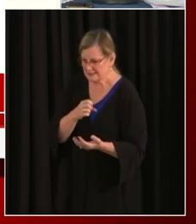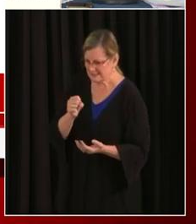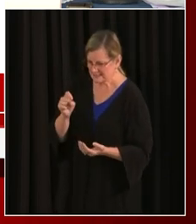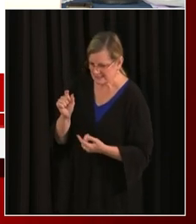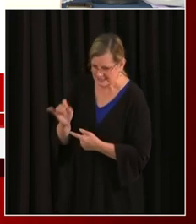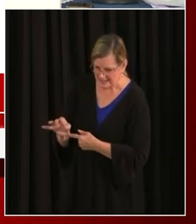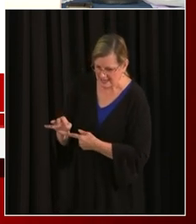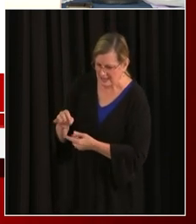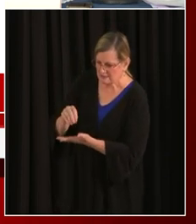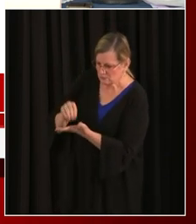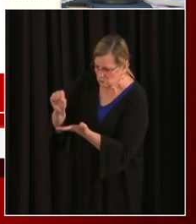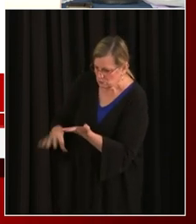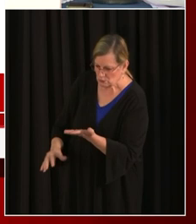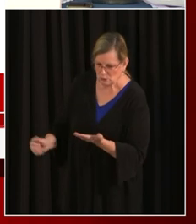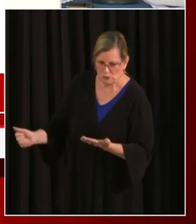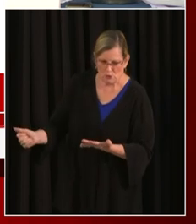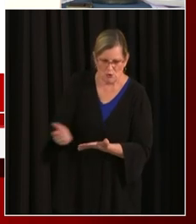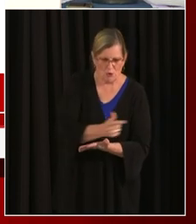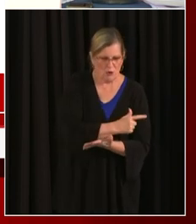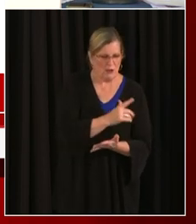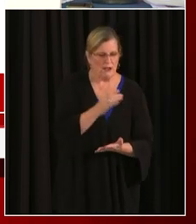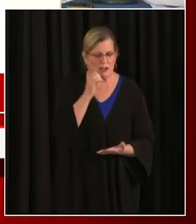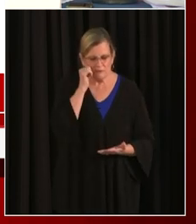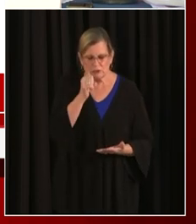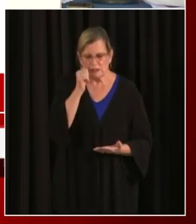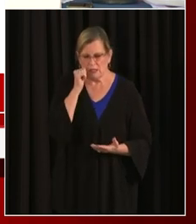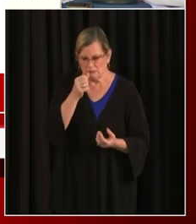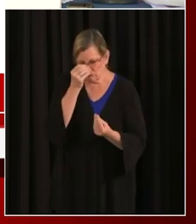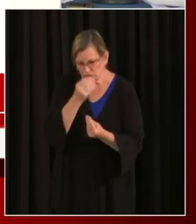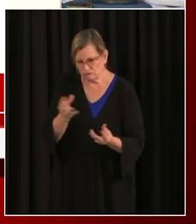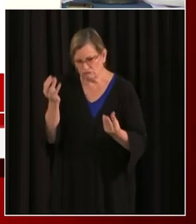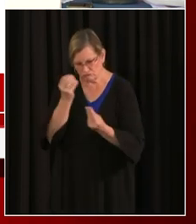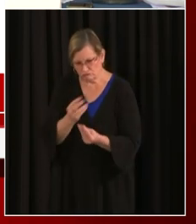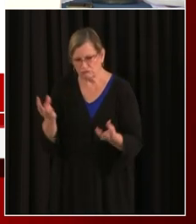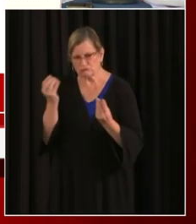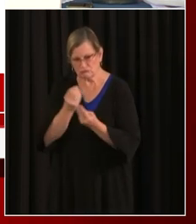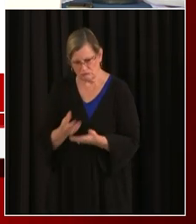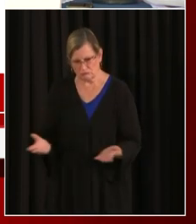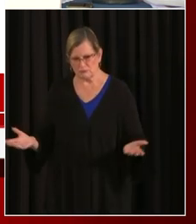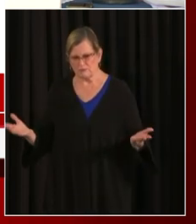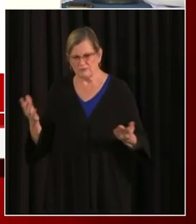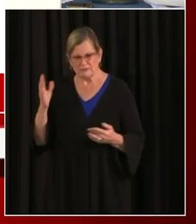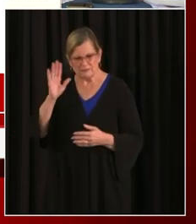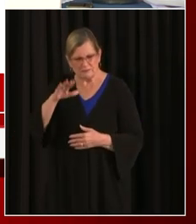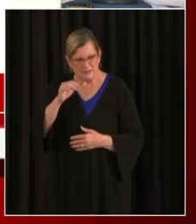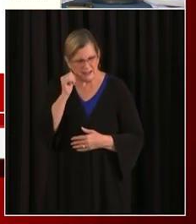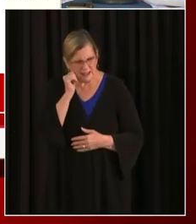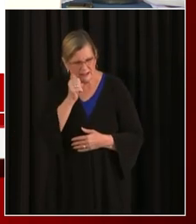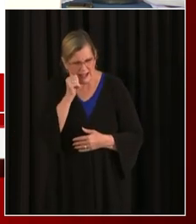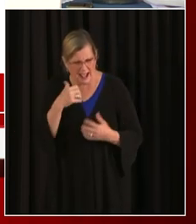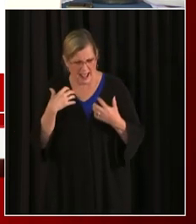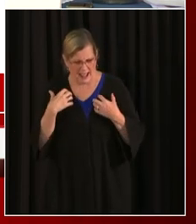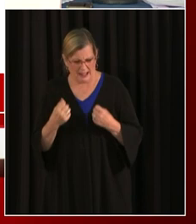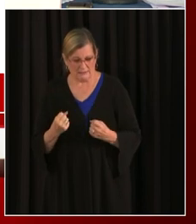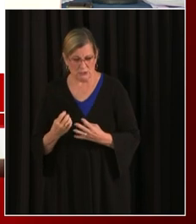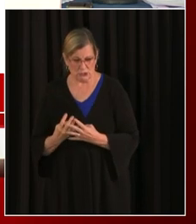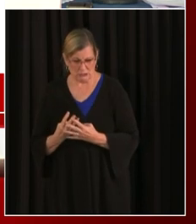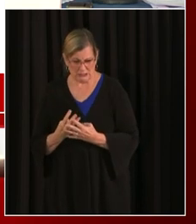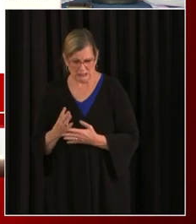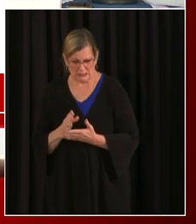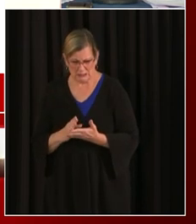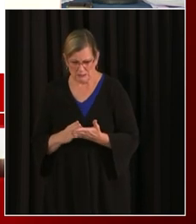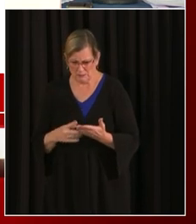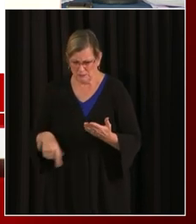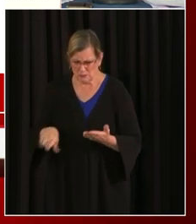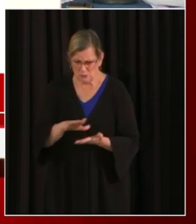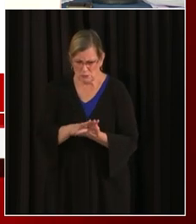and what the procedures will be was very important. On the daily health screenings, some of the schools did use web-based applications